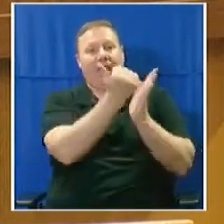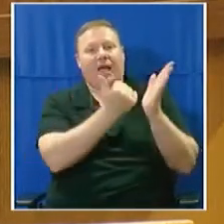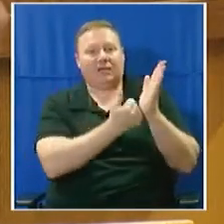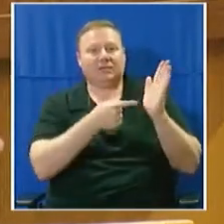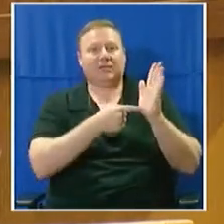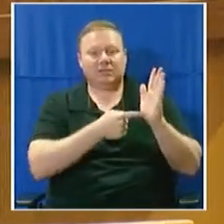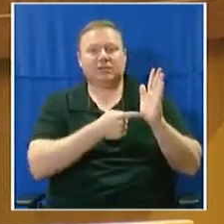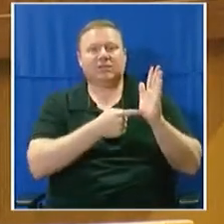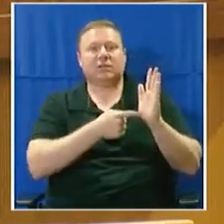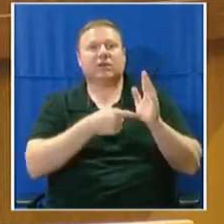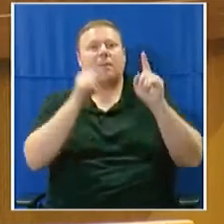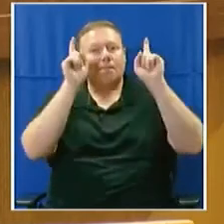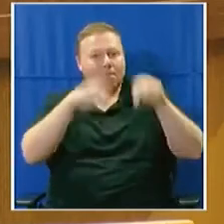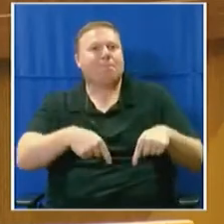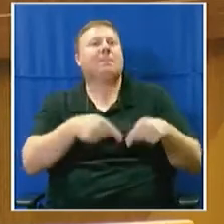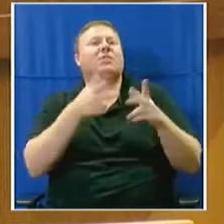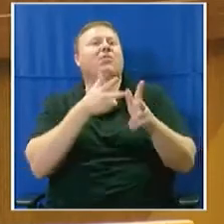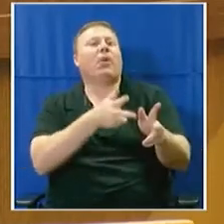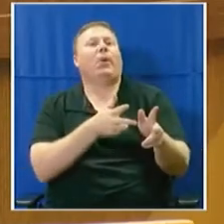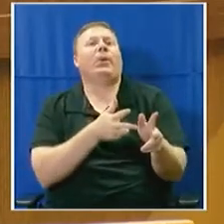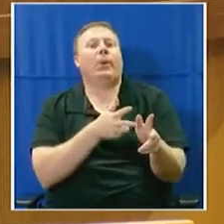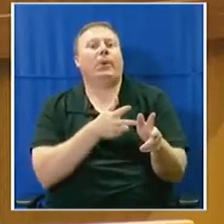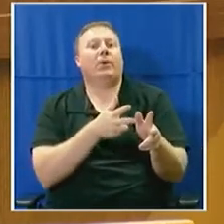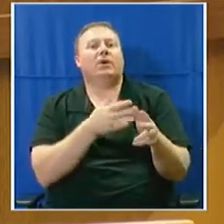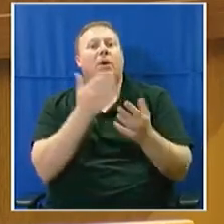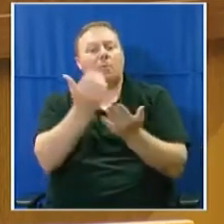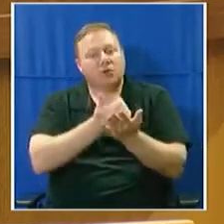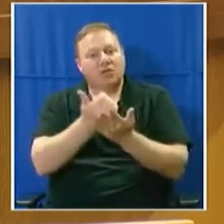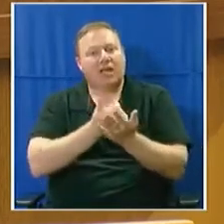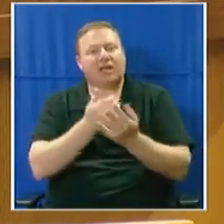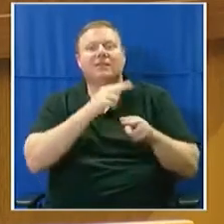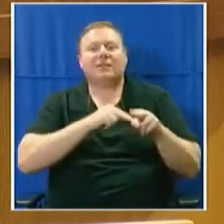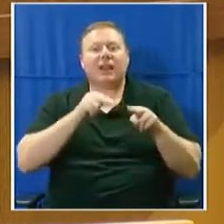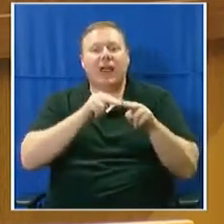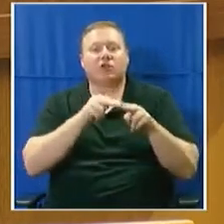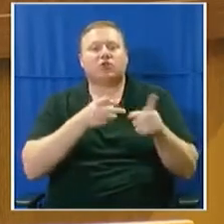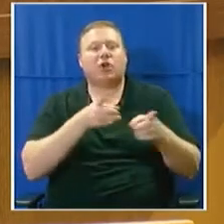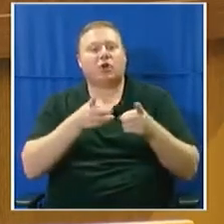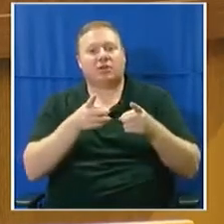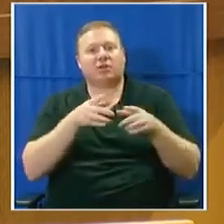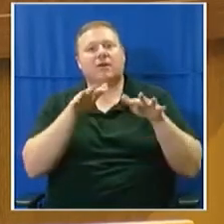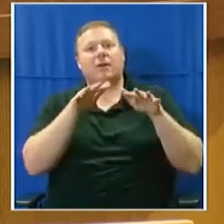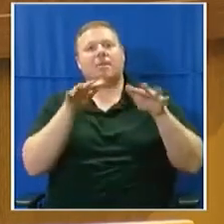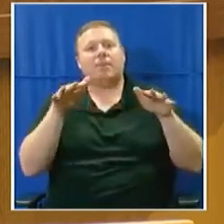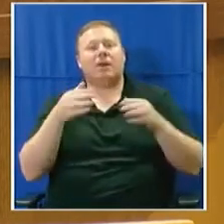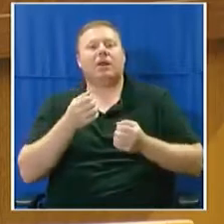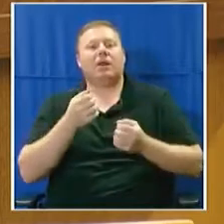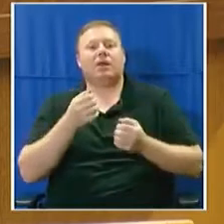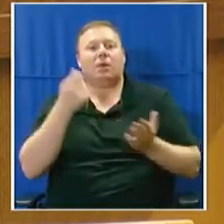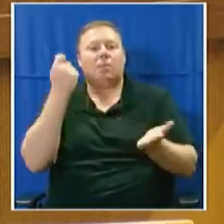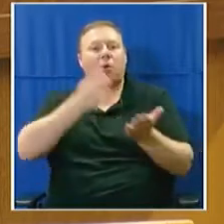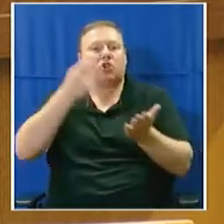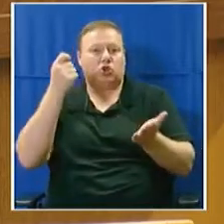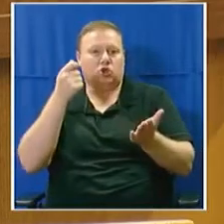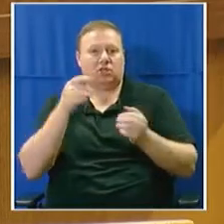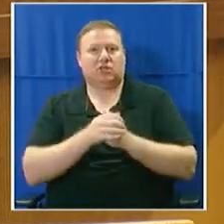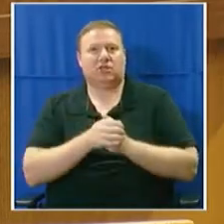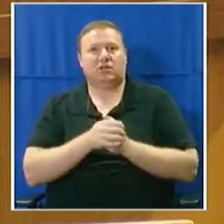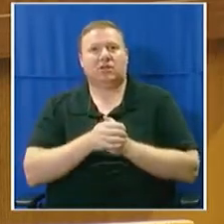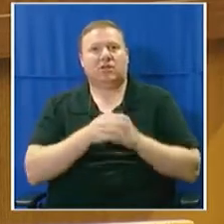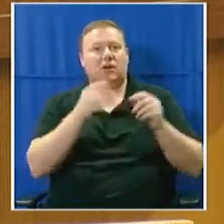fact protect the National Director of Public Prosecutions and the Deputy National Director of Public Prosecutions